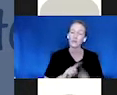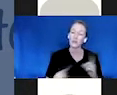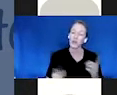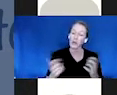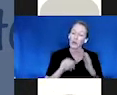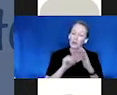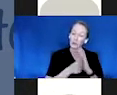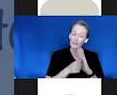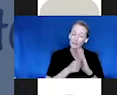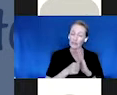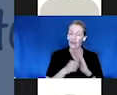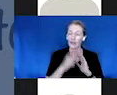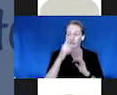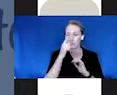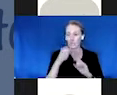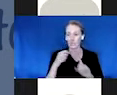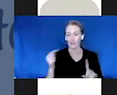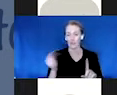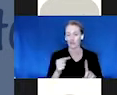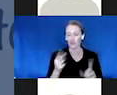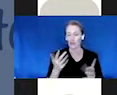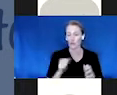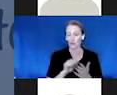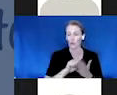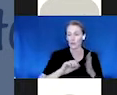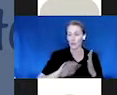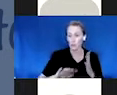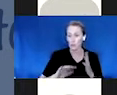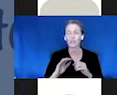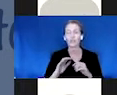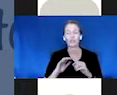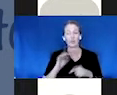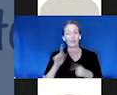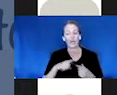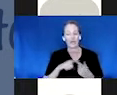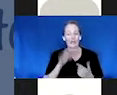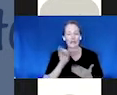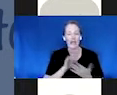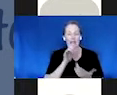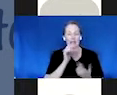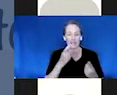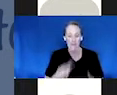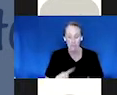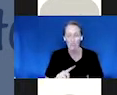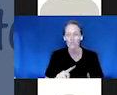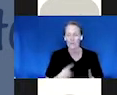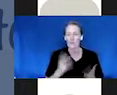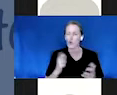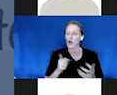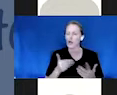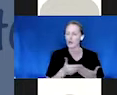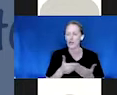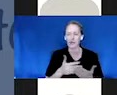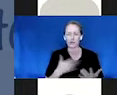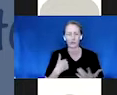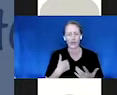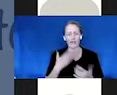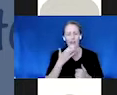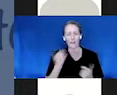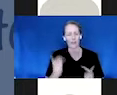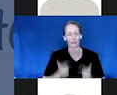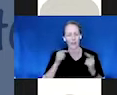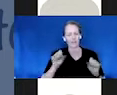although Sonia wanted a termination of pregnancy, once she didn't get one, she wanted this baby to have the best life possible. And she